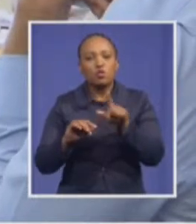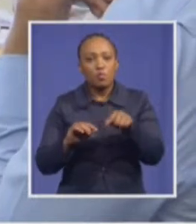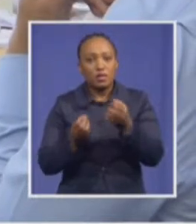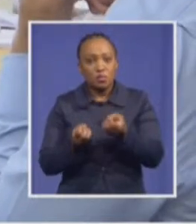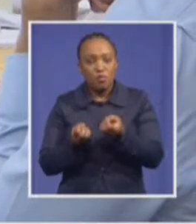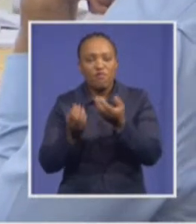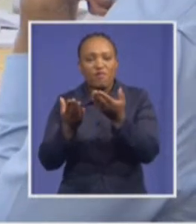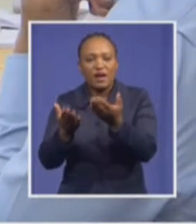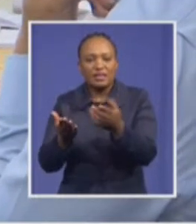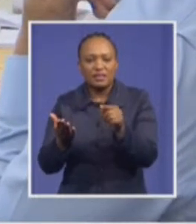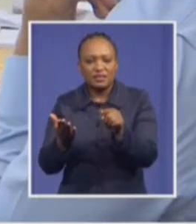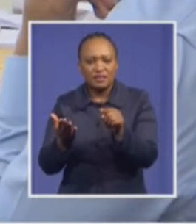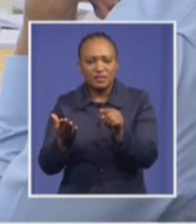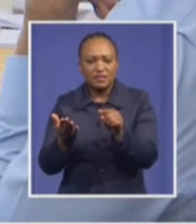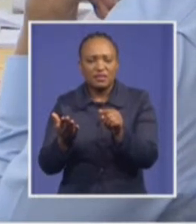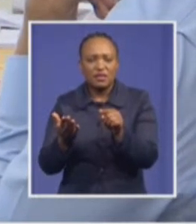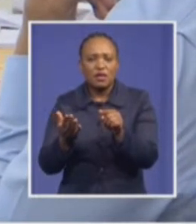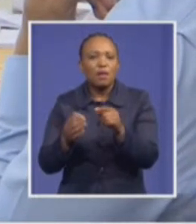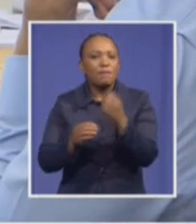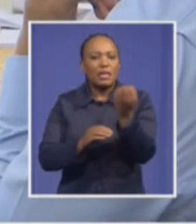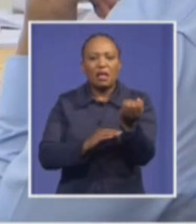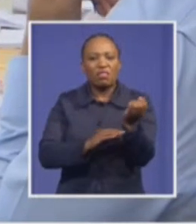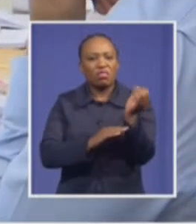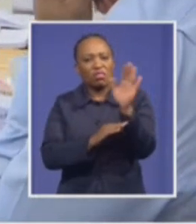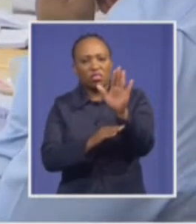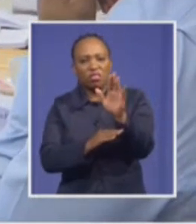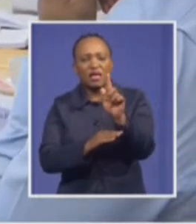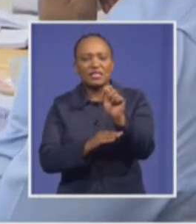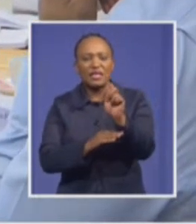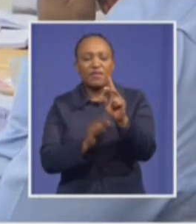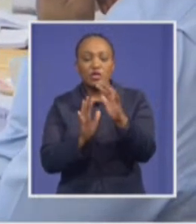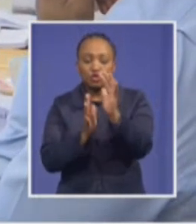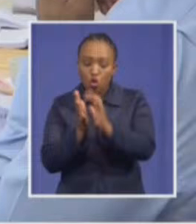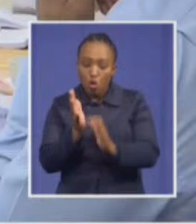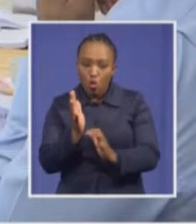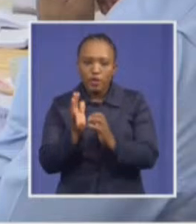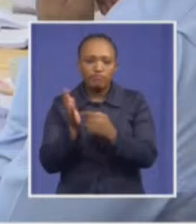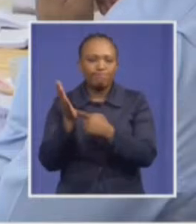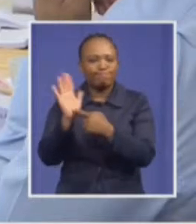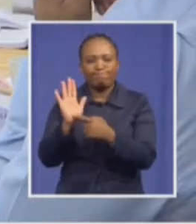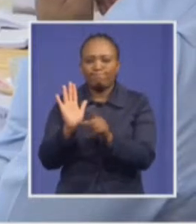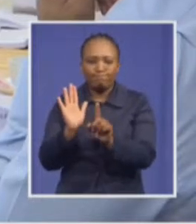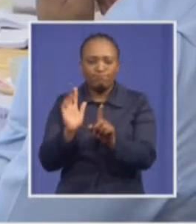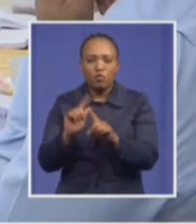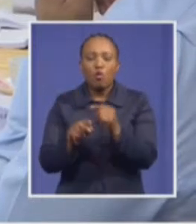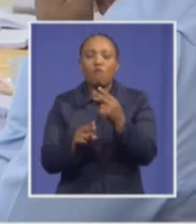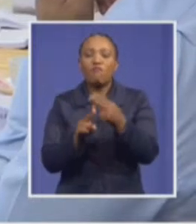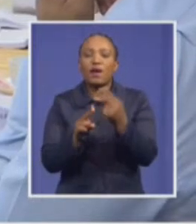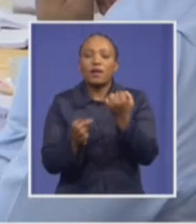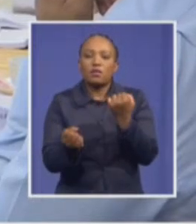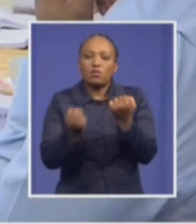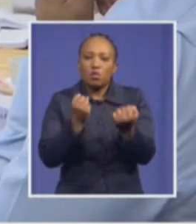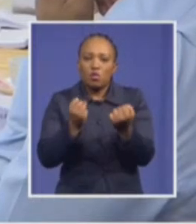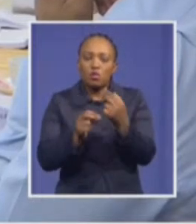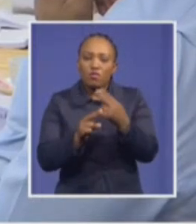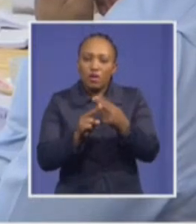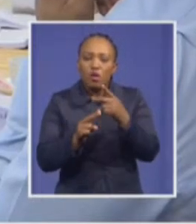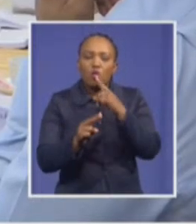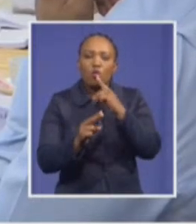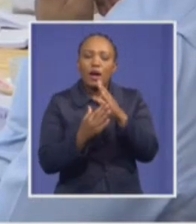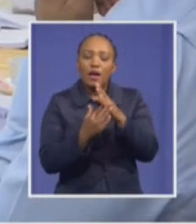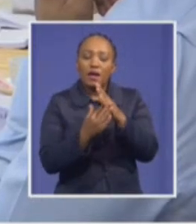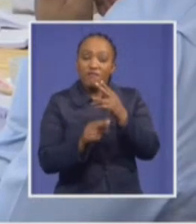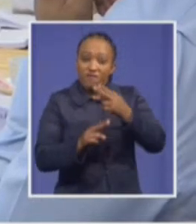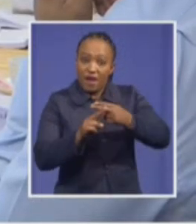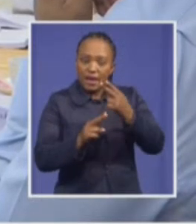relevant story. Alternatively, we can agree to a final court confirming the final interdict. A cause of action I discourage.